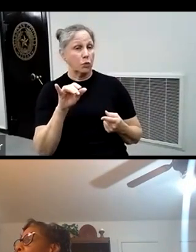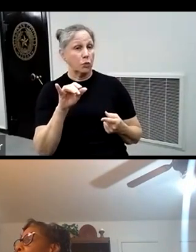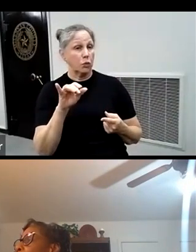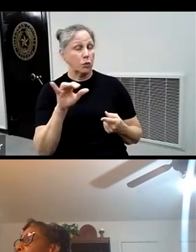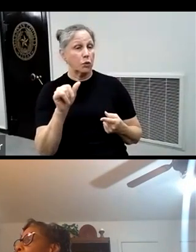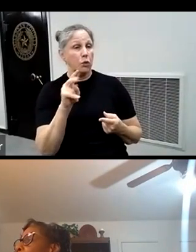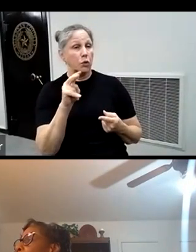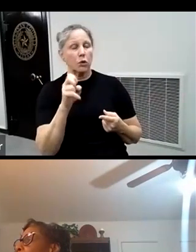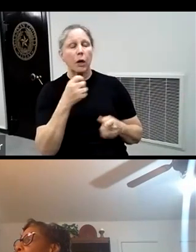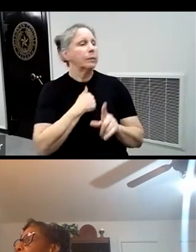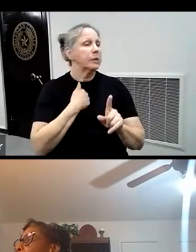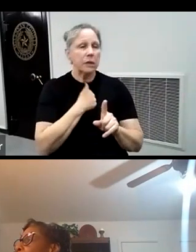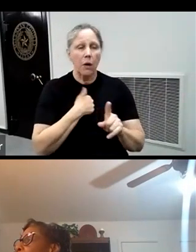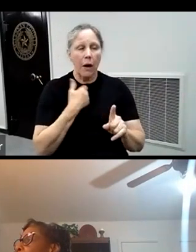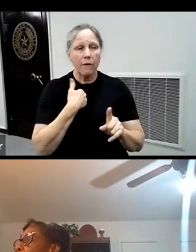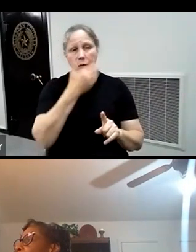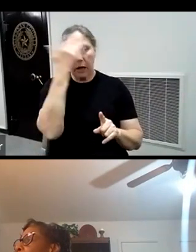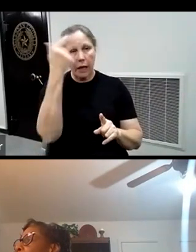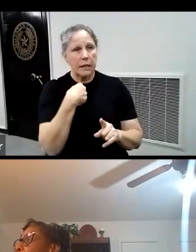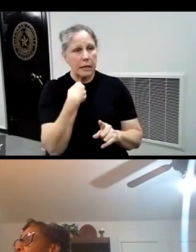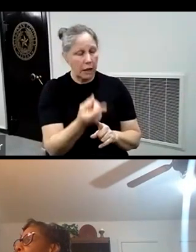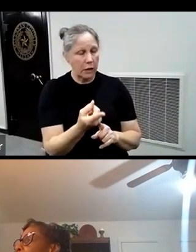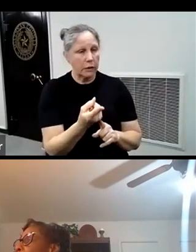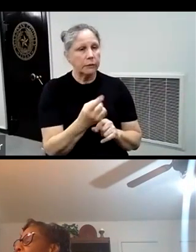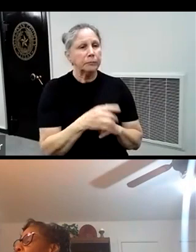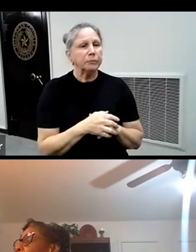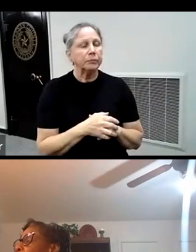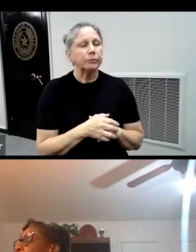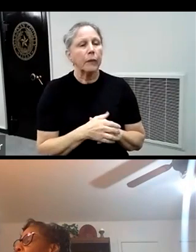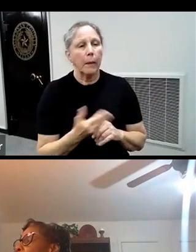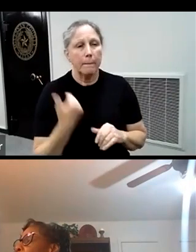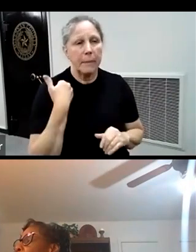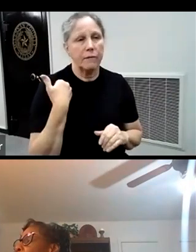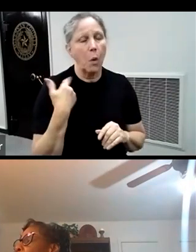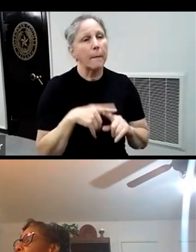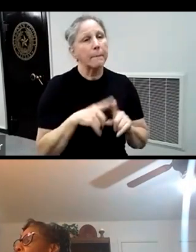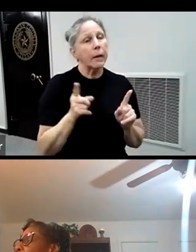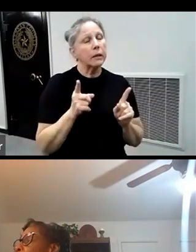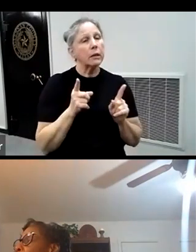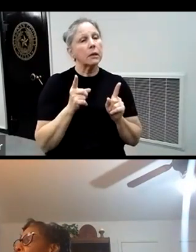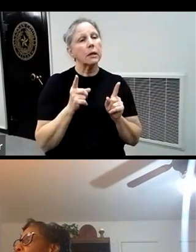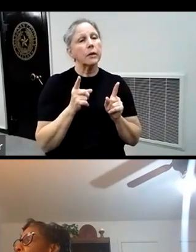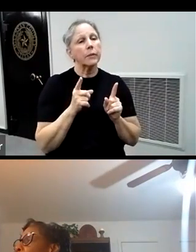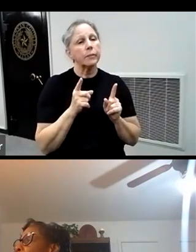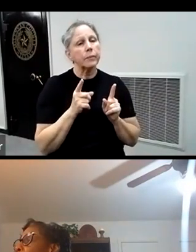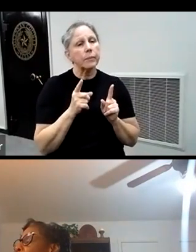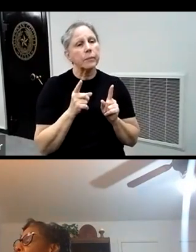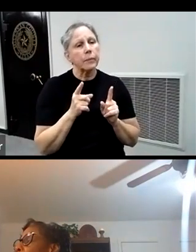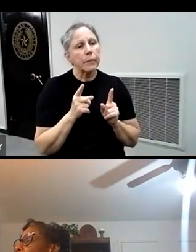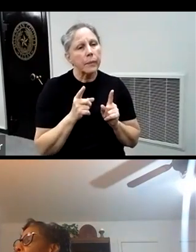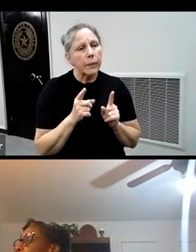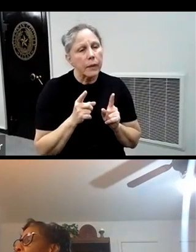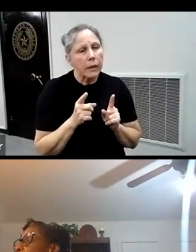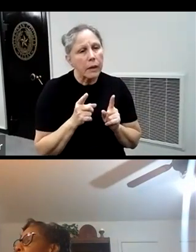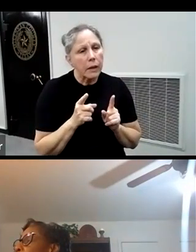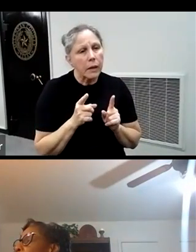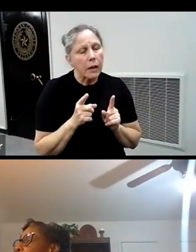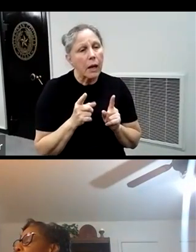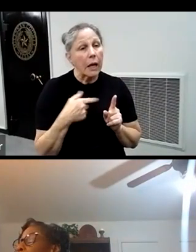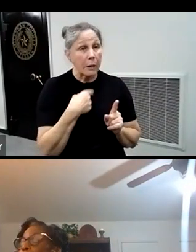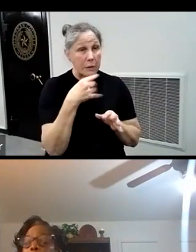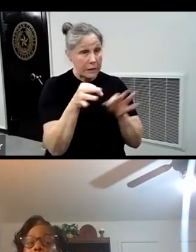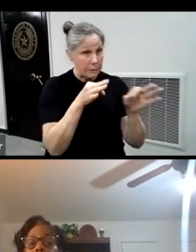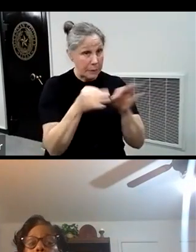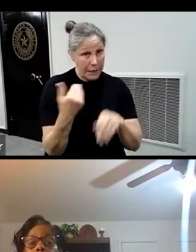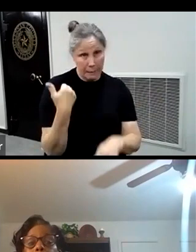and I'm sorry, I meant to bring this up earlier, but I need to correct something I said earlier.